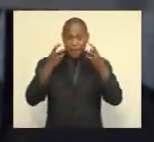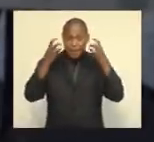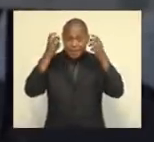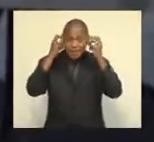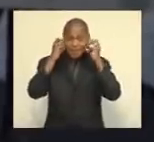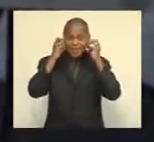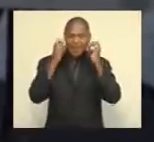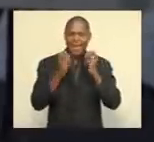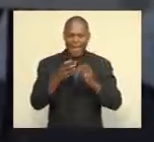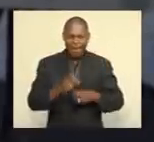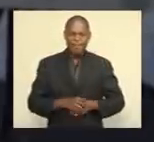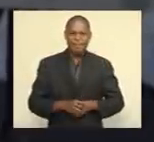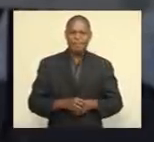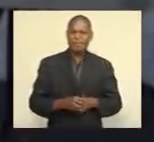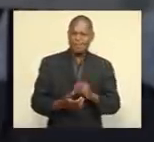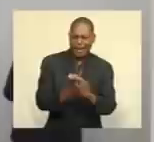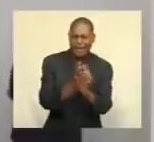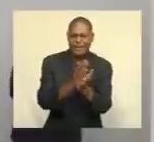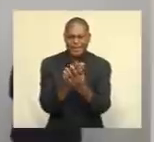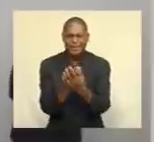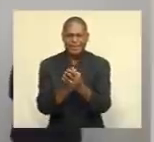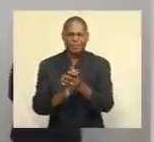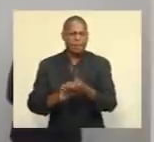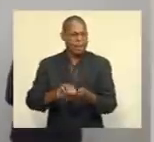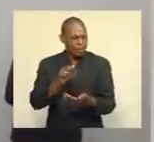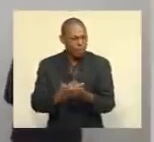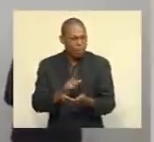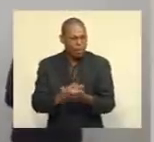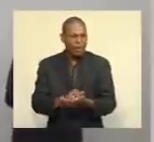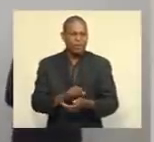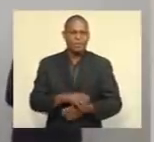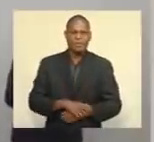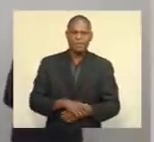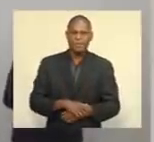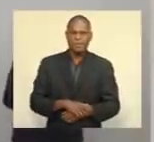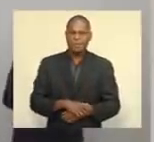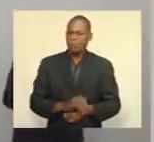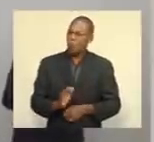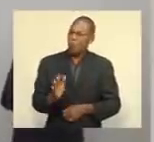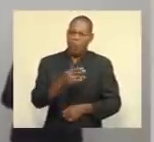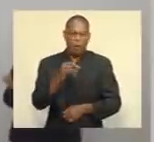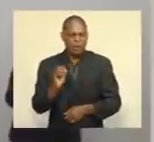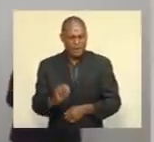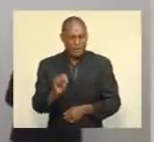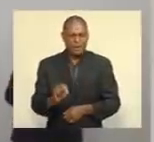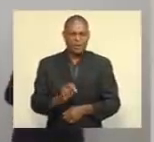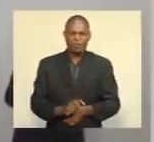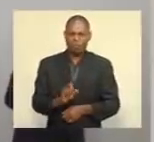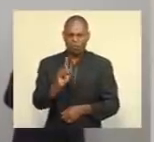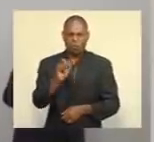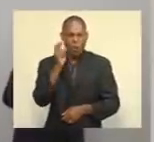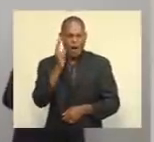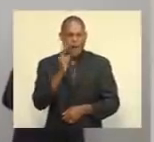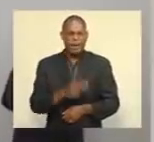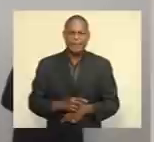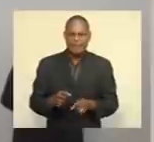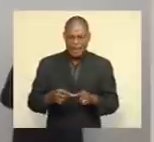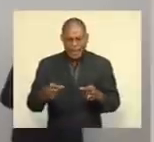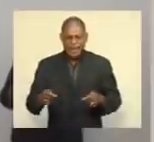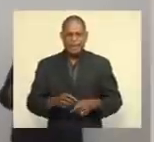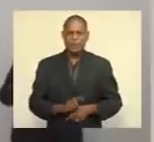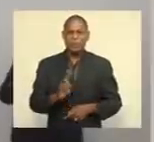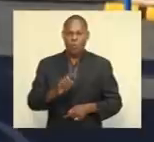area, your hand sanitization work, all need to be things that we will have to